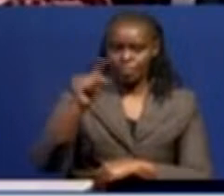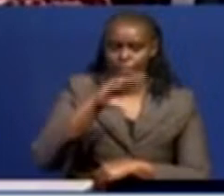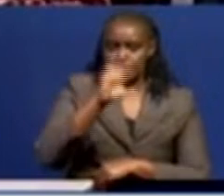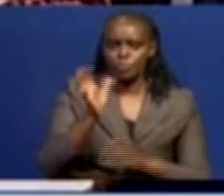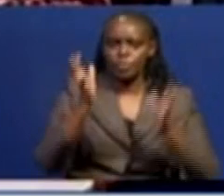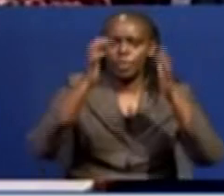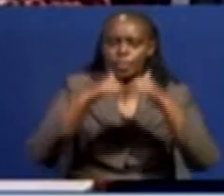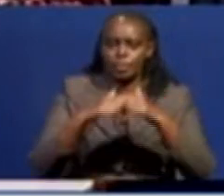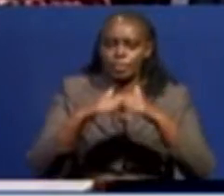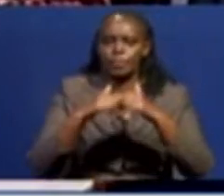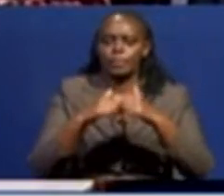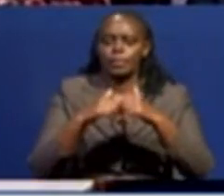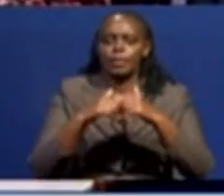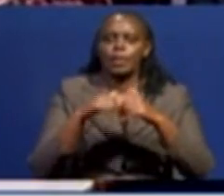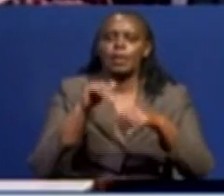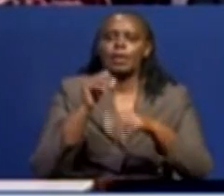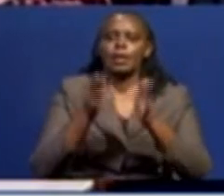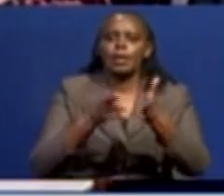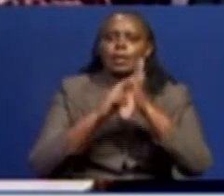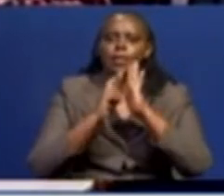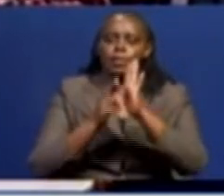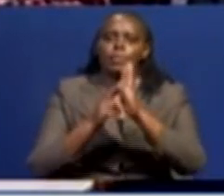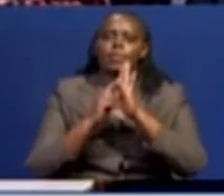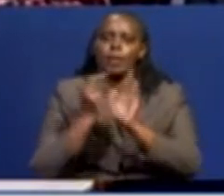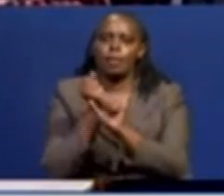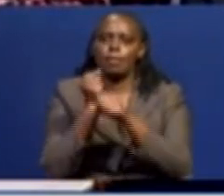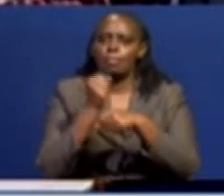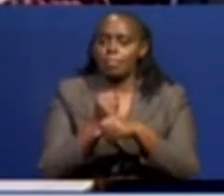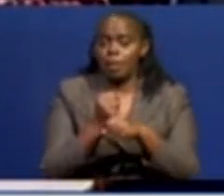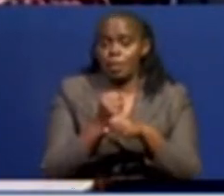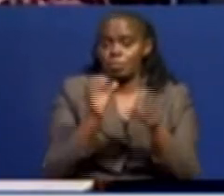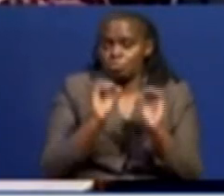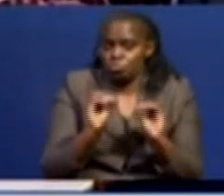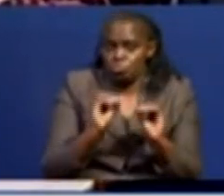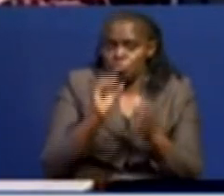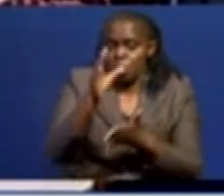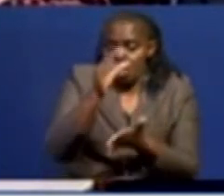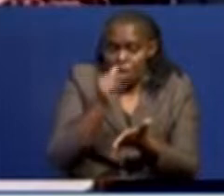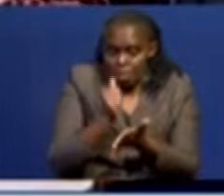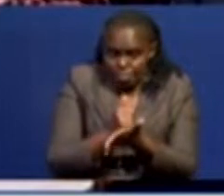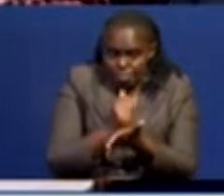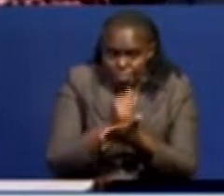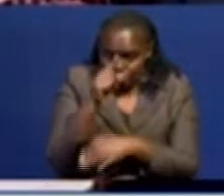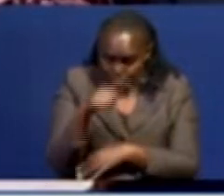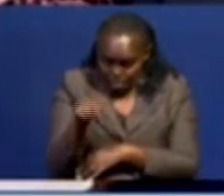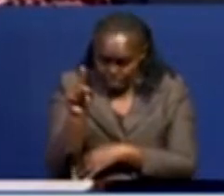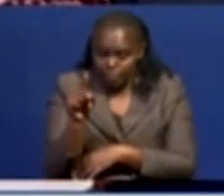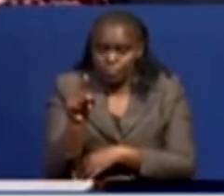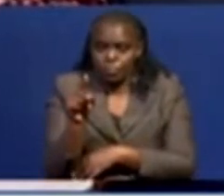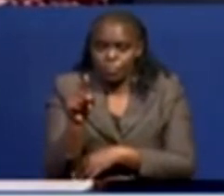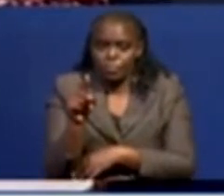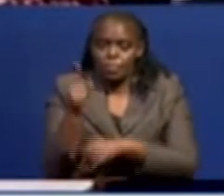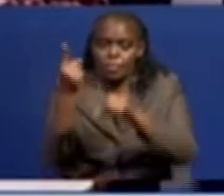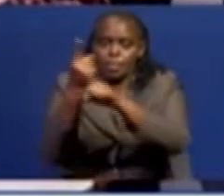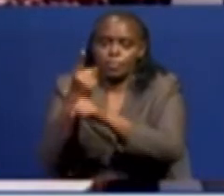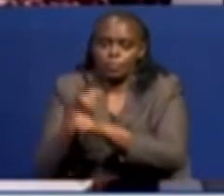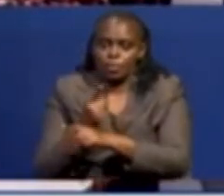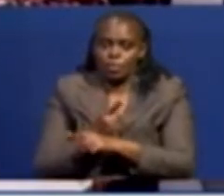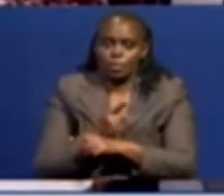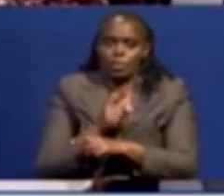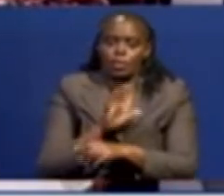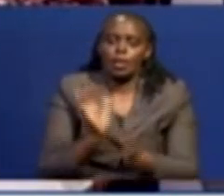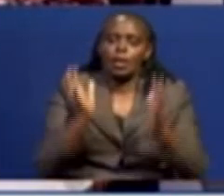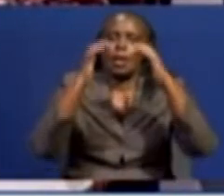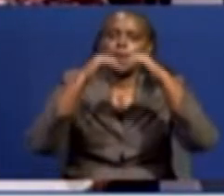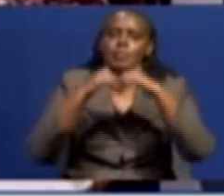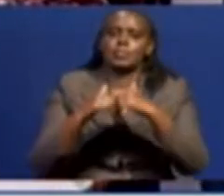which the approval of a county assembly is required shall not be made unless the appointment is approved by the